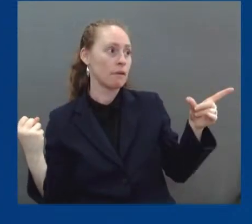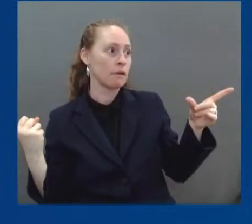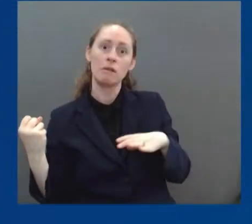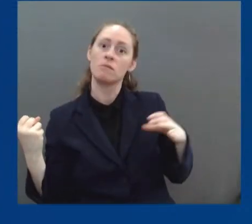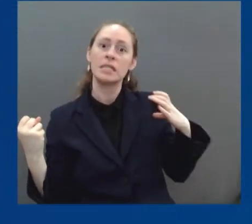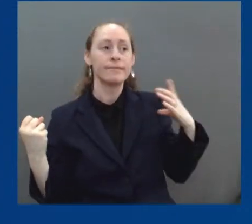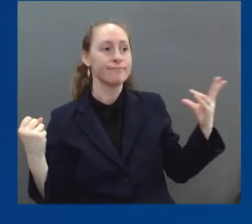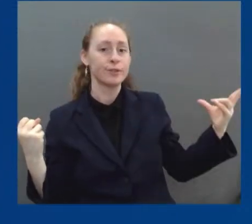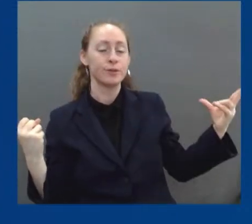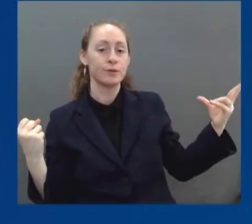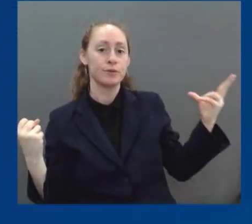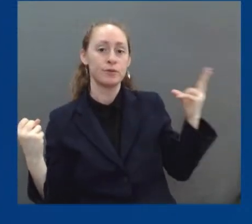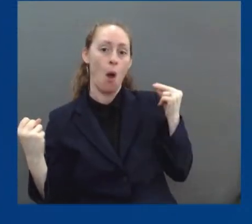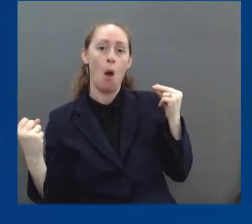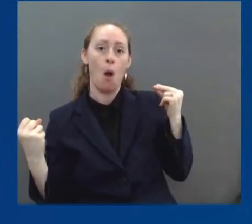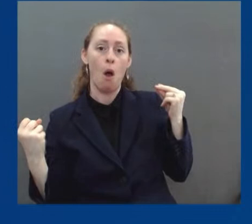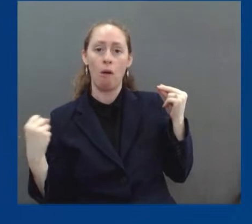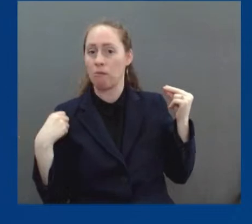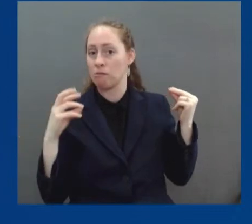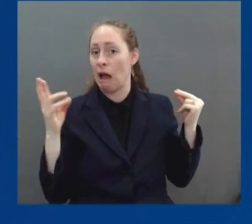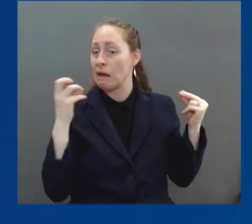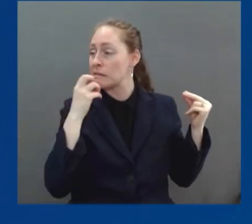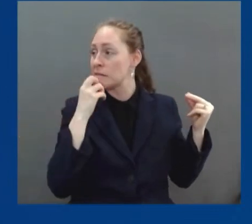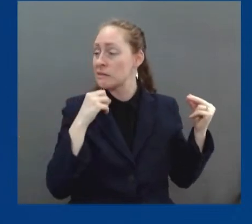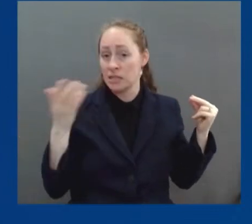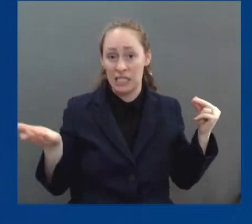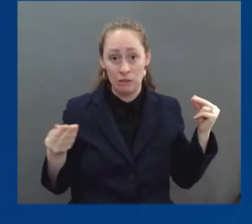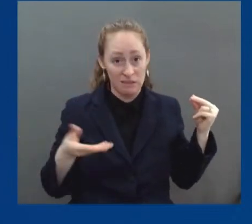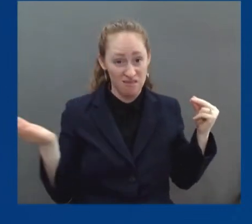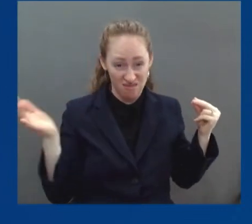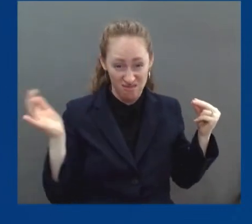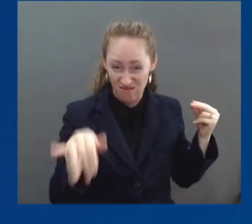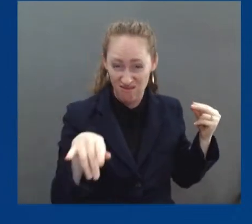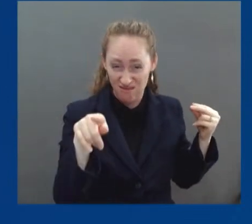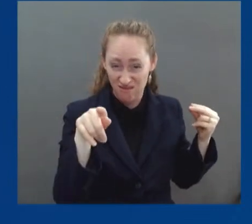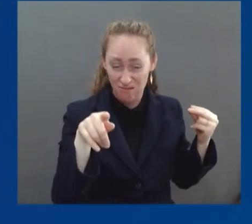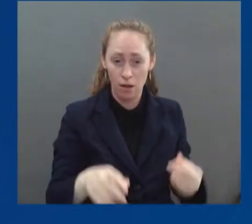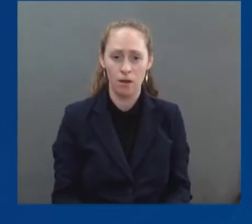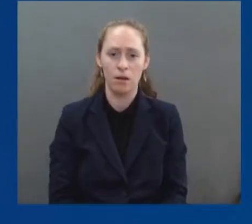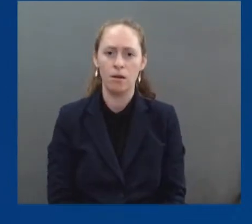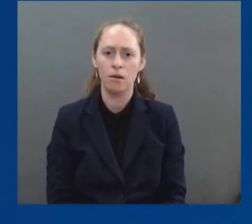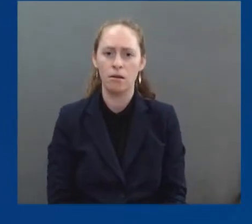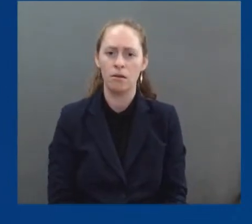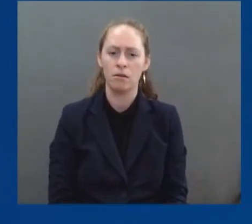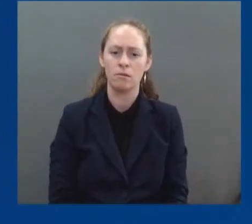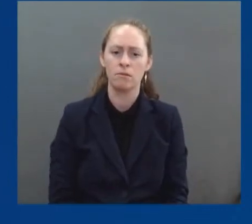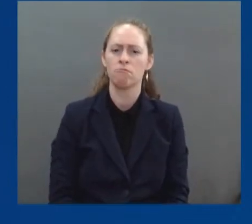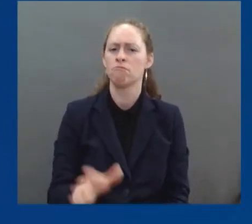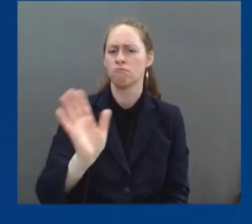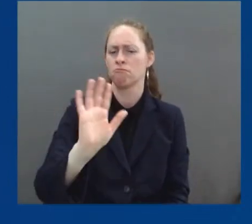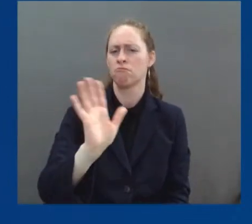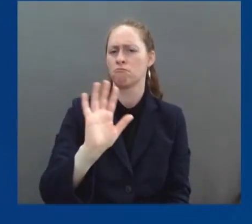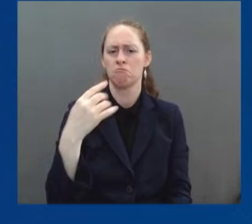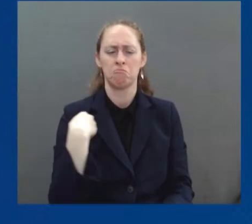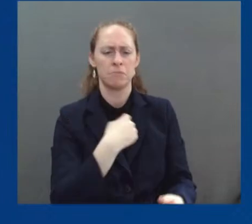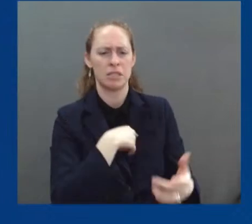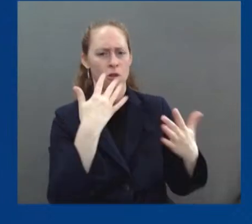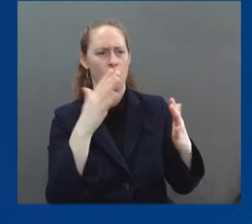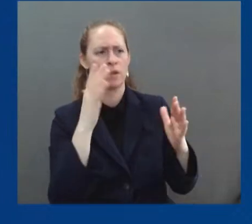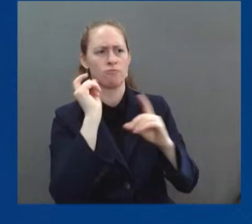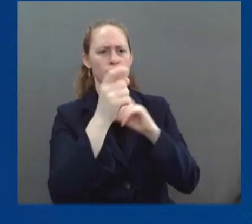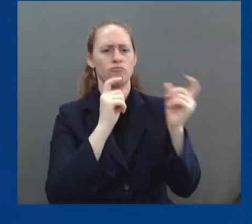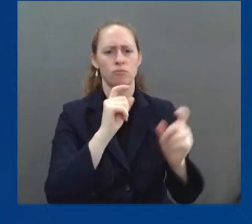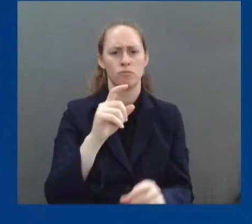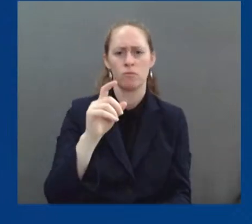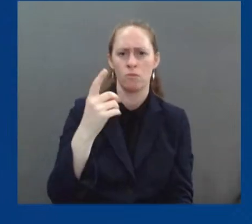donations are part of the billion Pfizer doses that we previously secured. So this is international supply. This has nothing